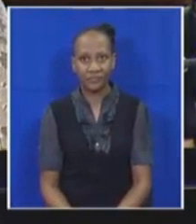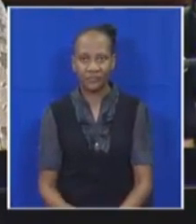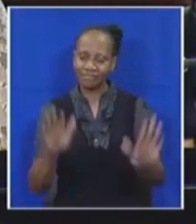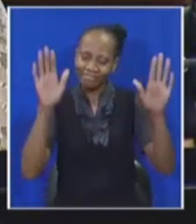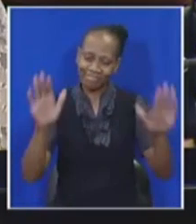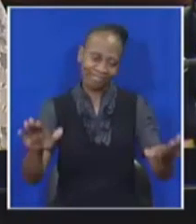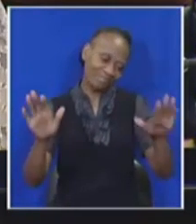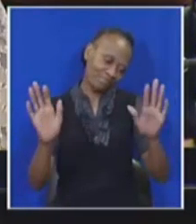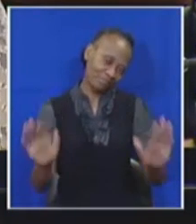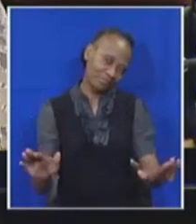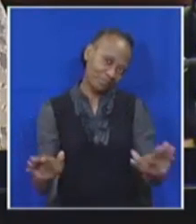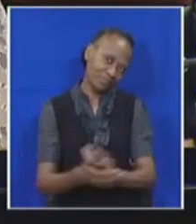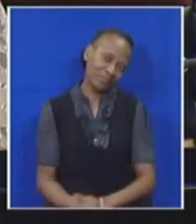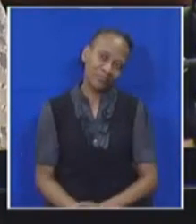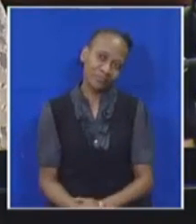Order.